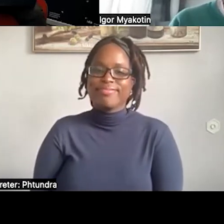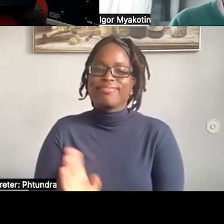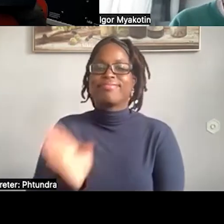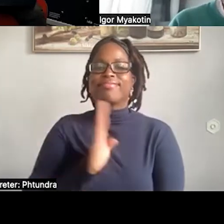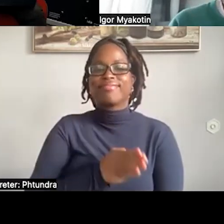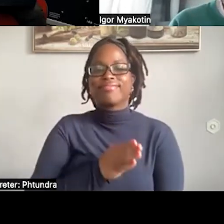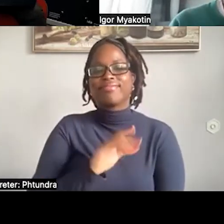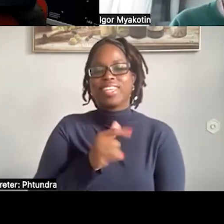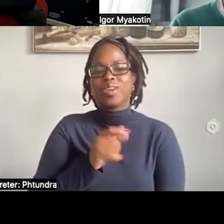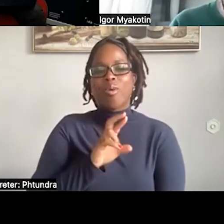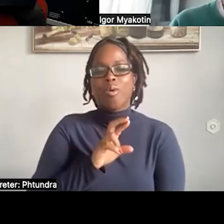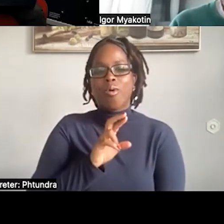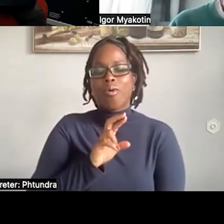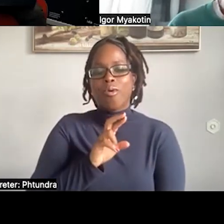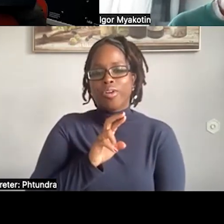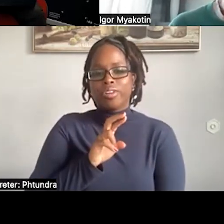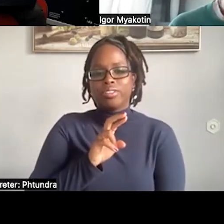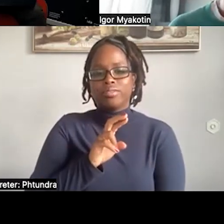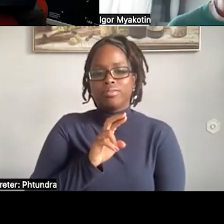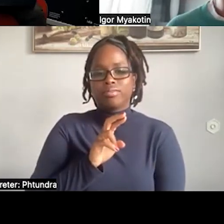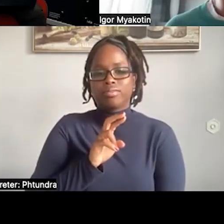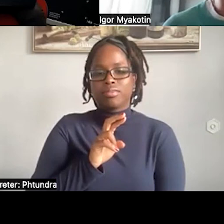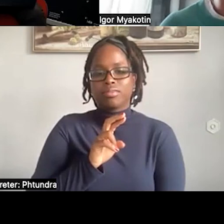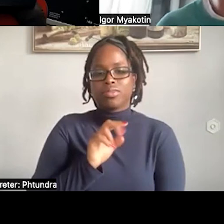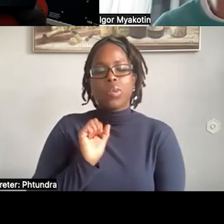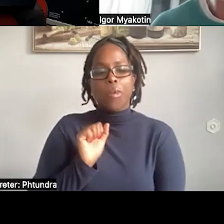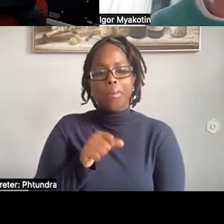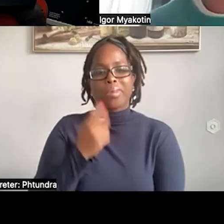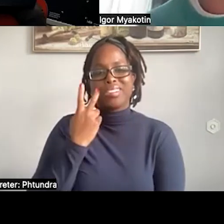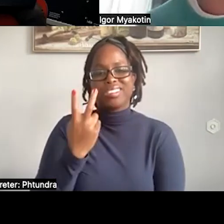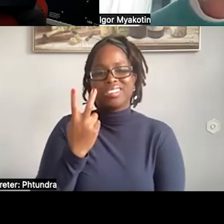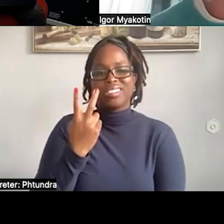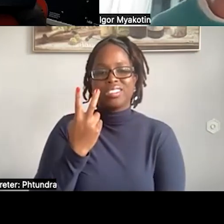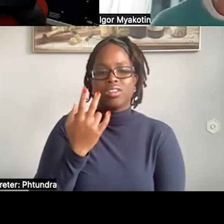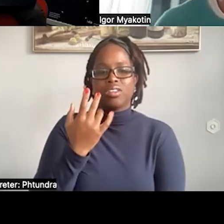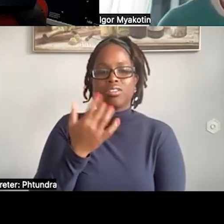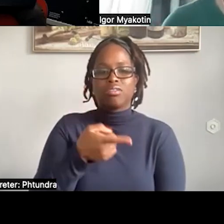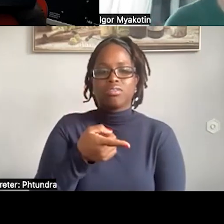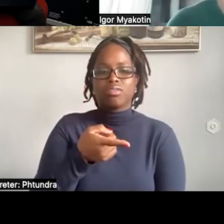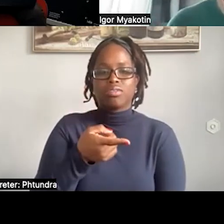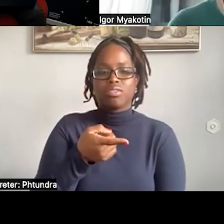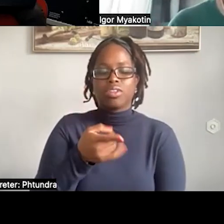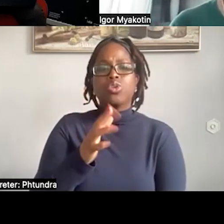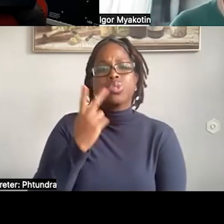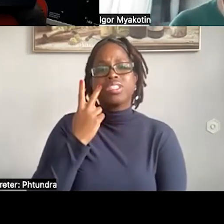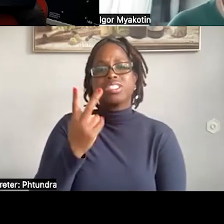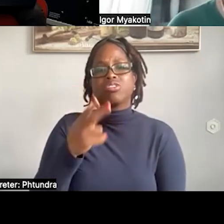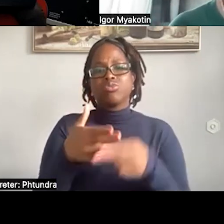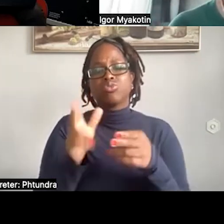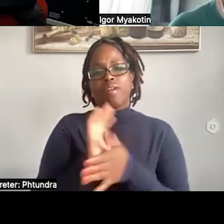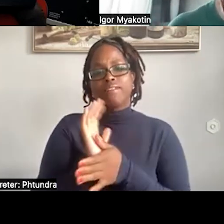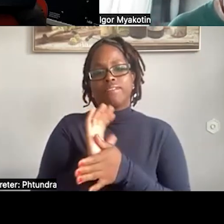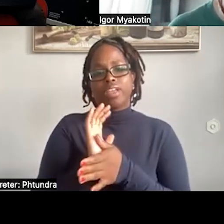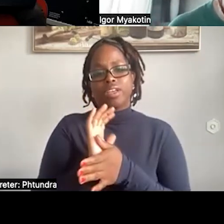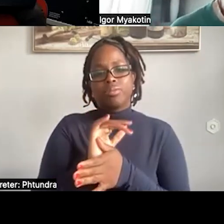Yeah. Some of my previous films you can see on my web on Vimeo. Some of the short films on Vimeo, and Welcome